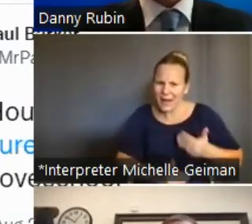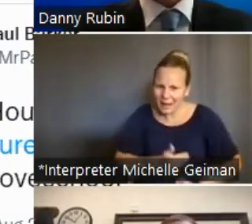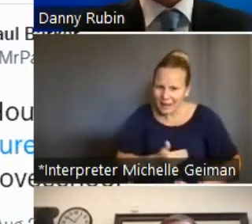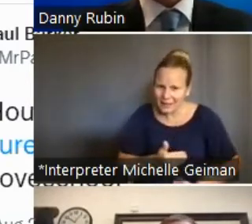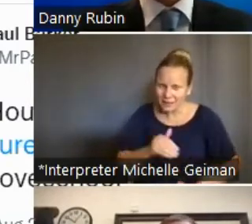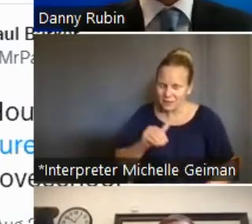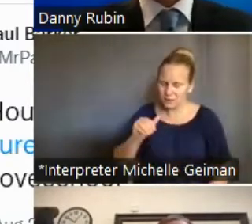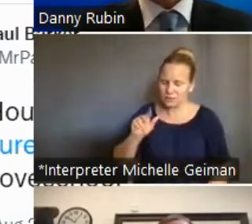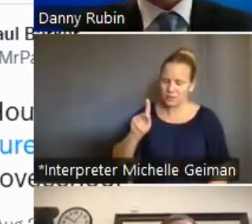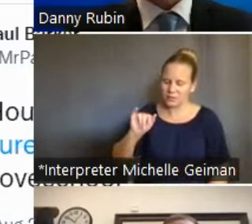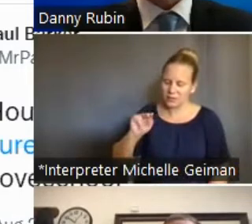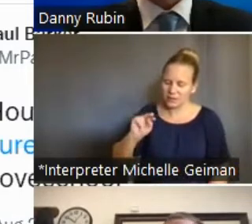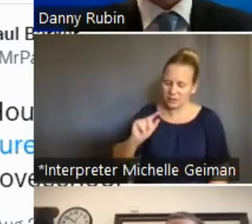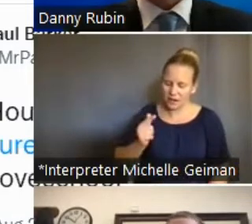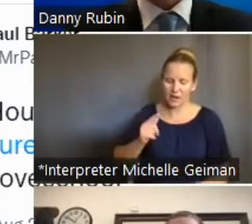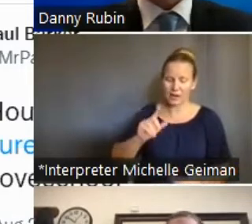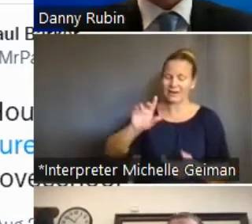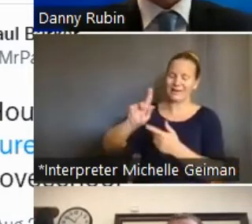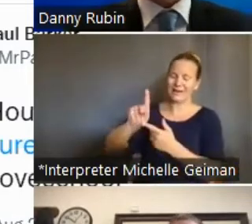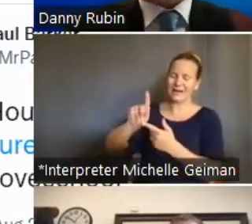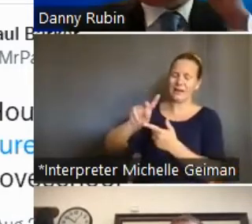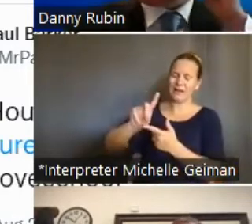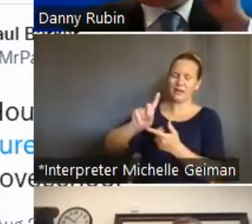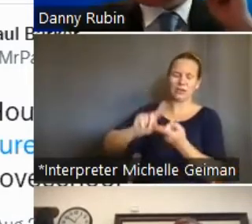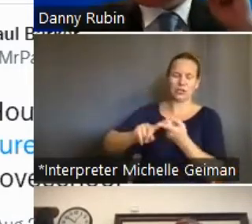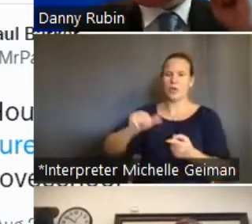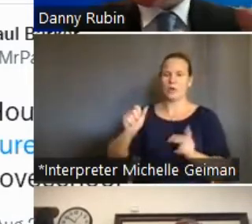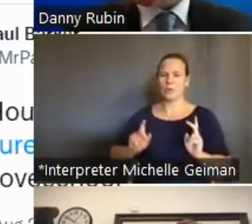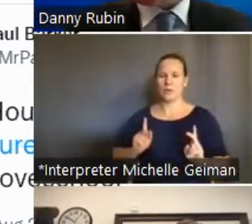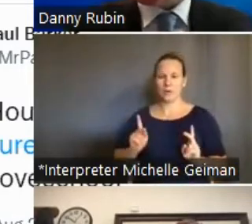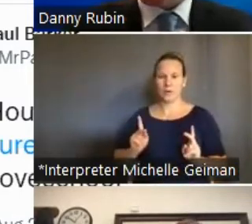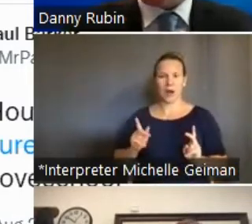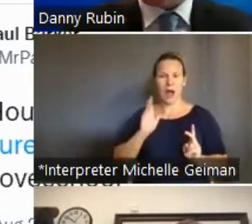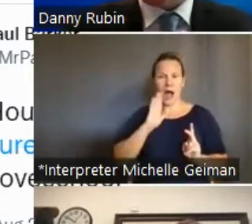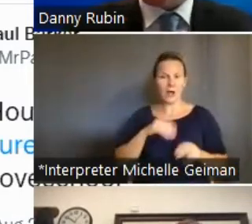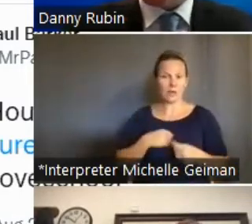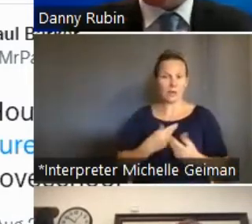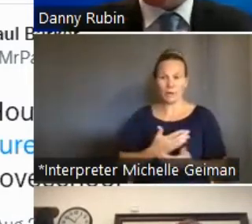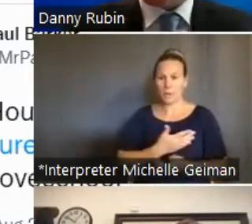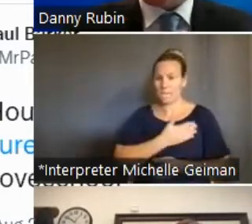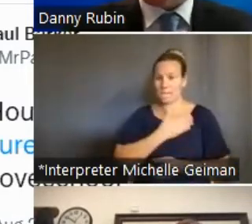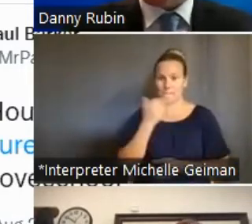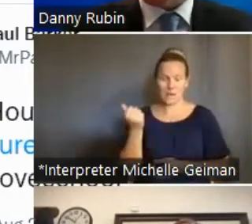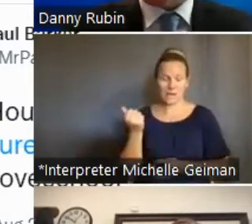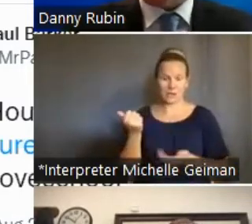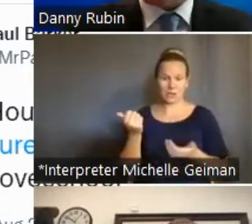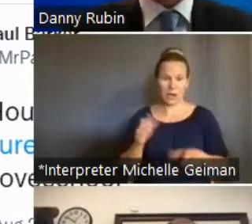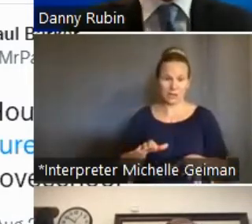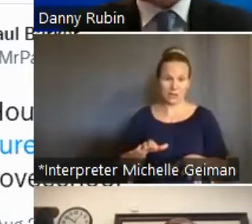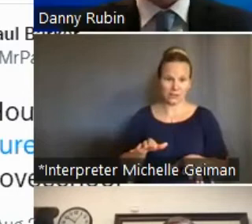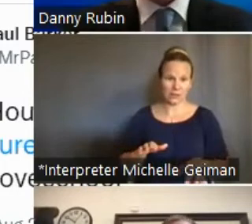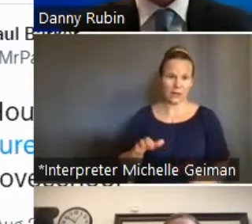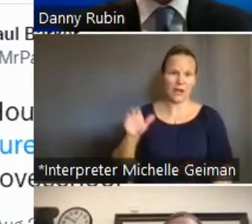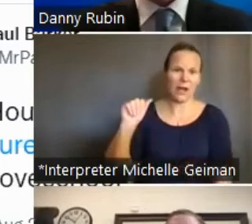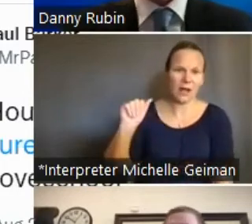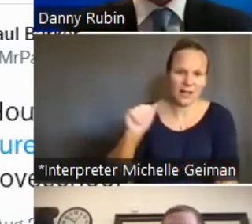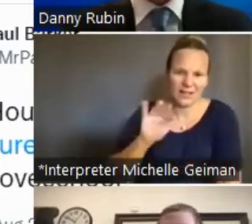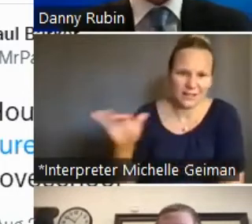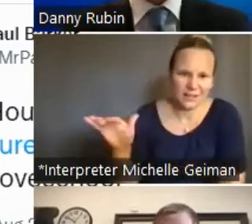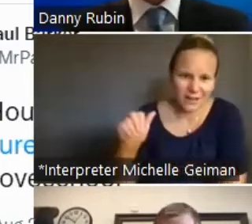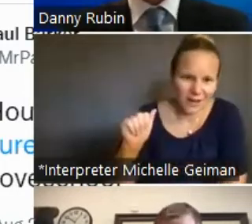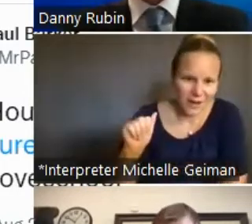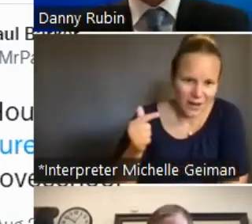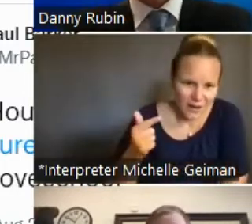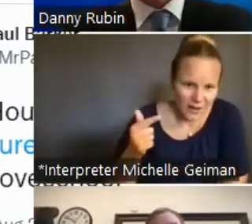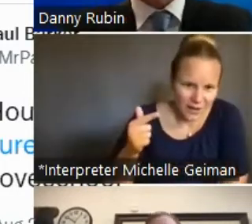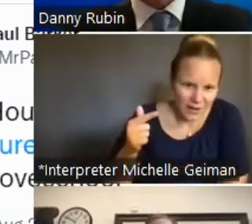culture here. I'm going to give it my best shot here. Agatashitin, Ikem Nasara, which means I'll be take kind it. to